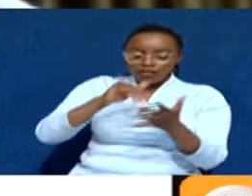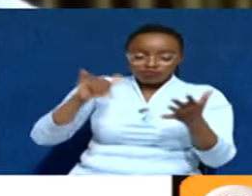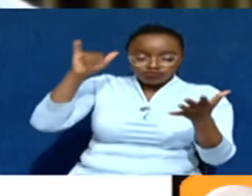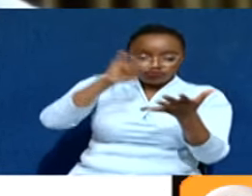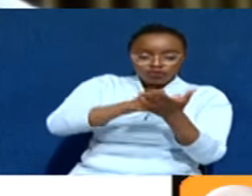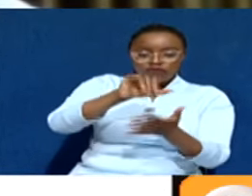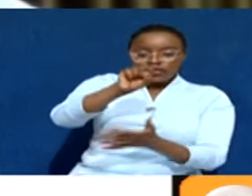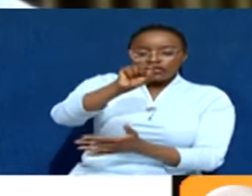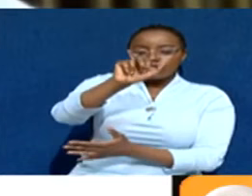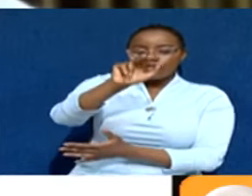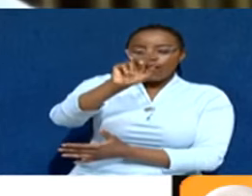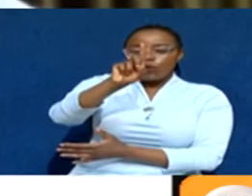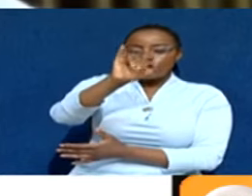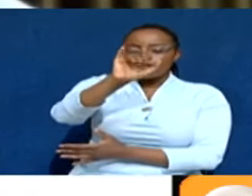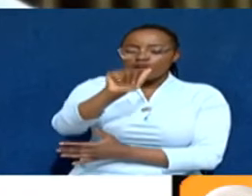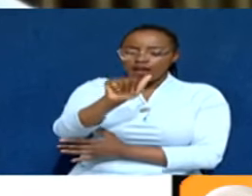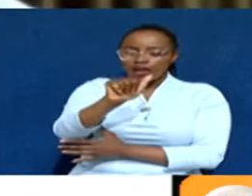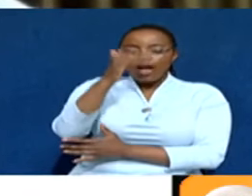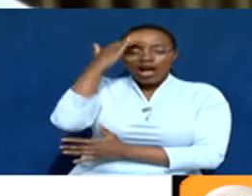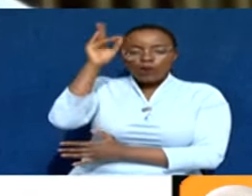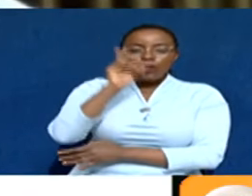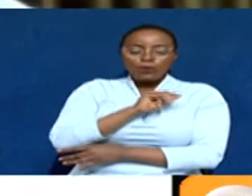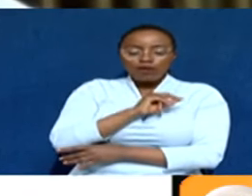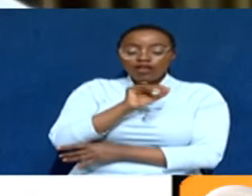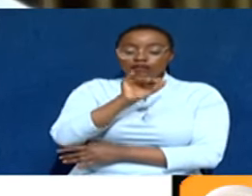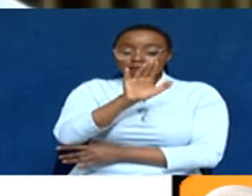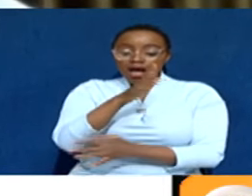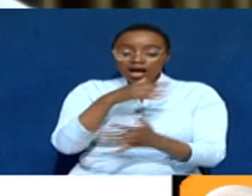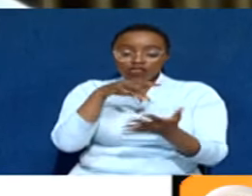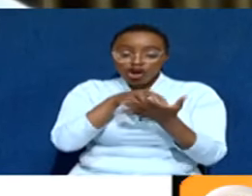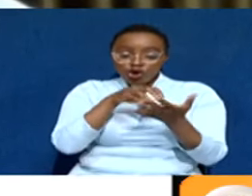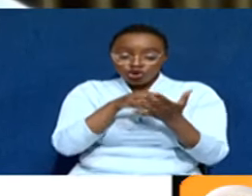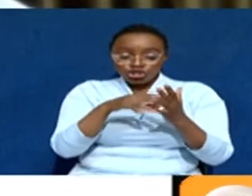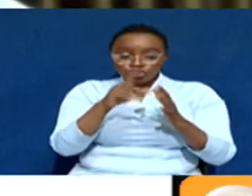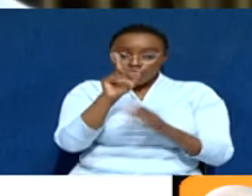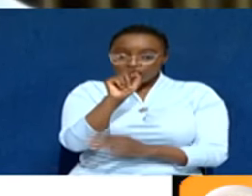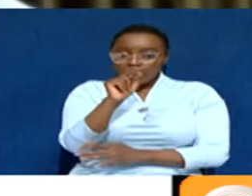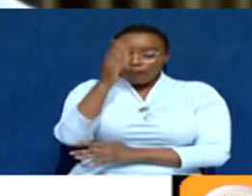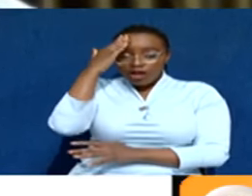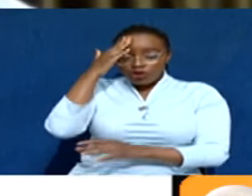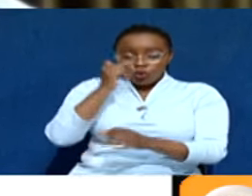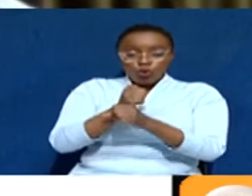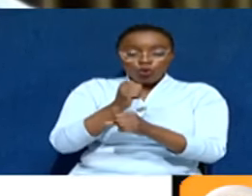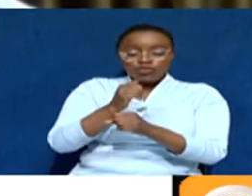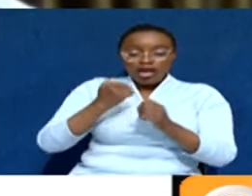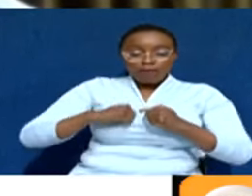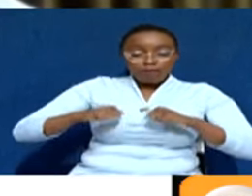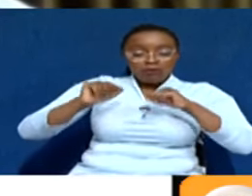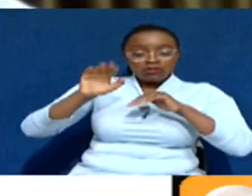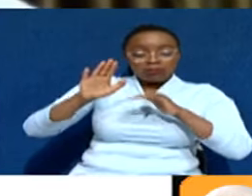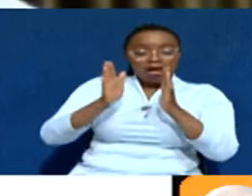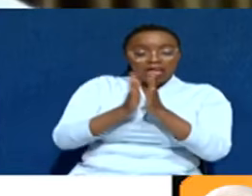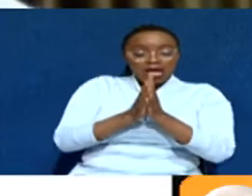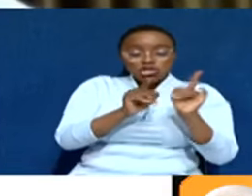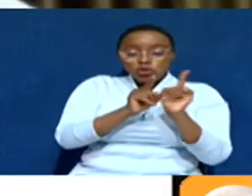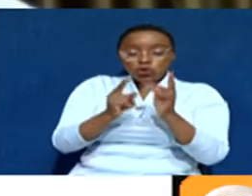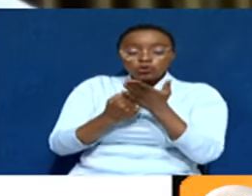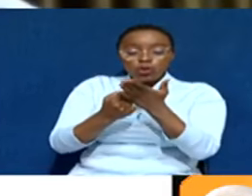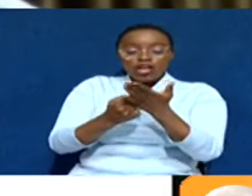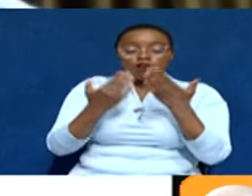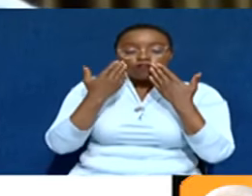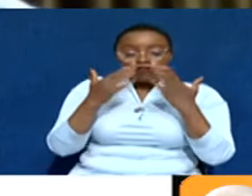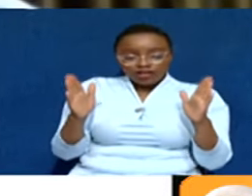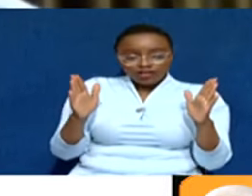Arabia is aware of their terms, knows the employer, and they have also